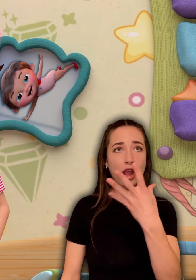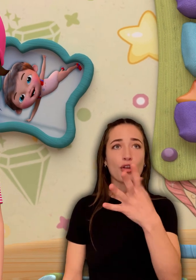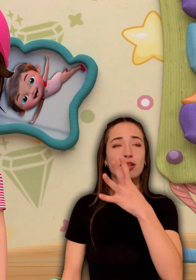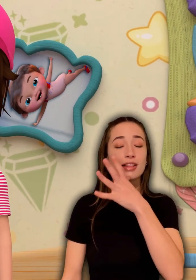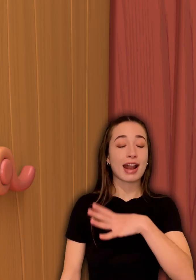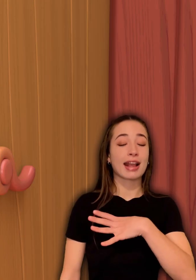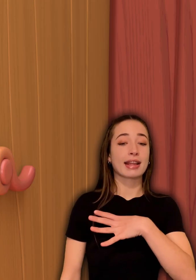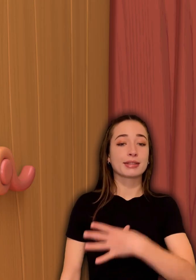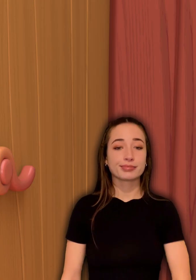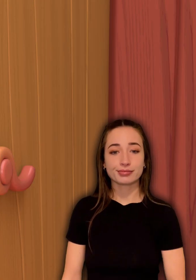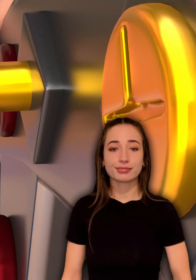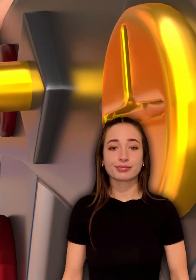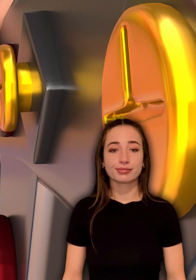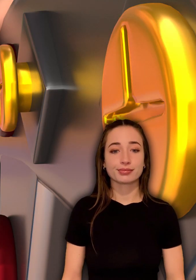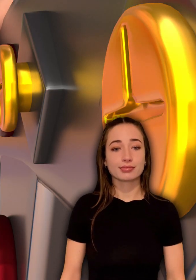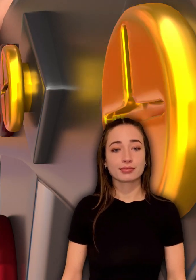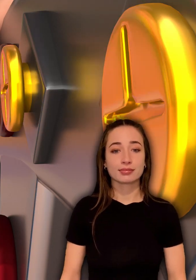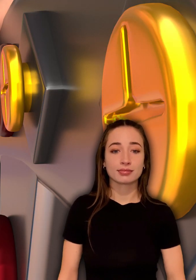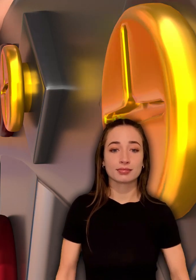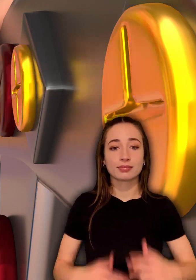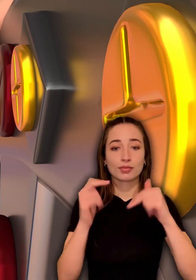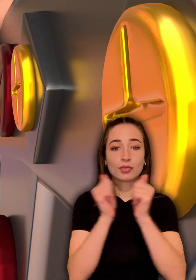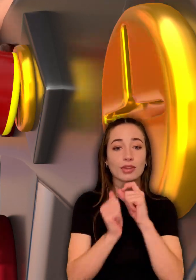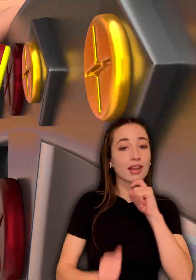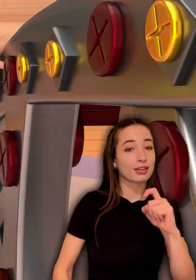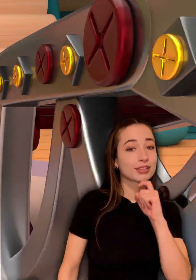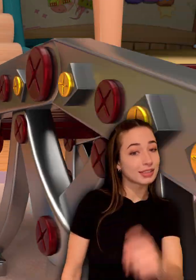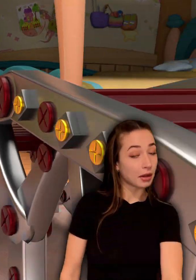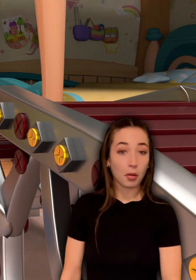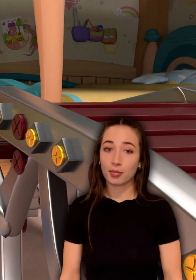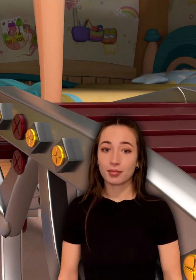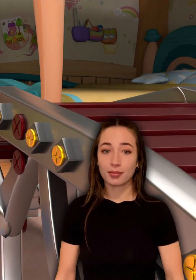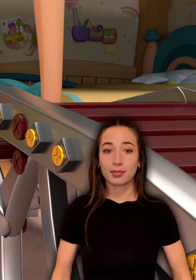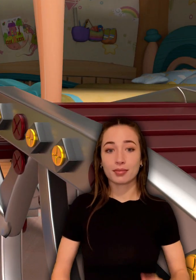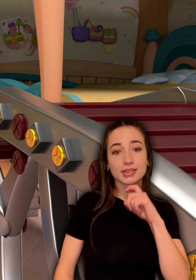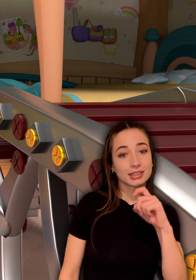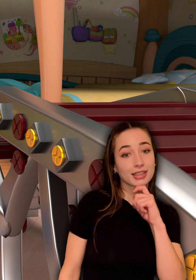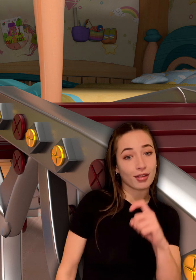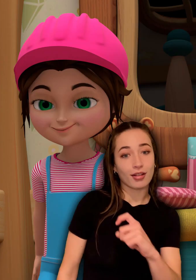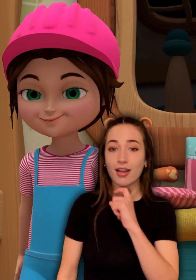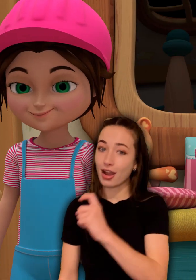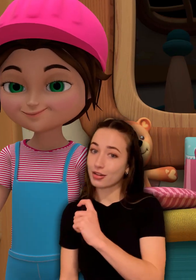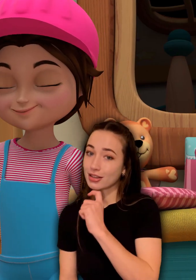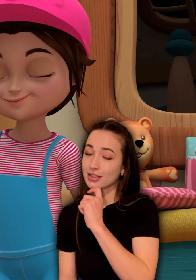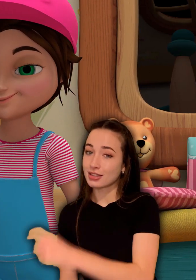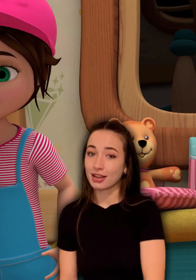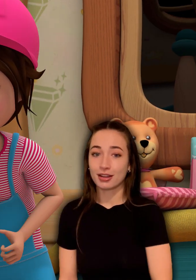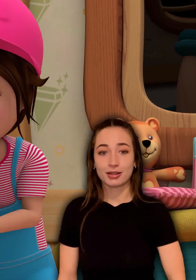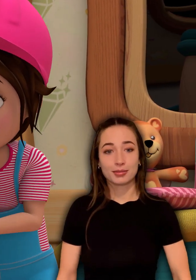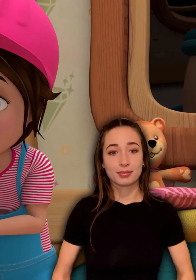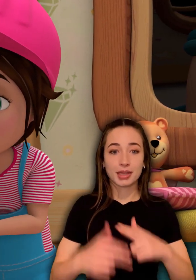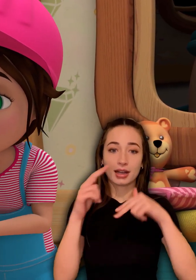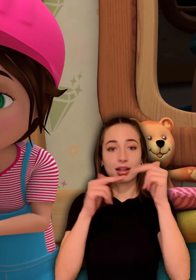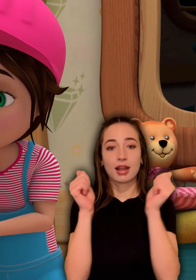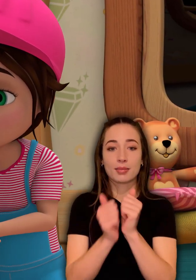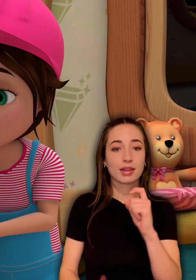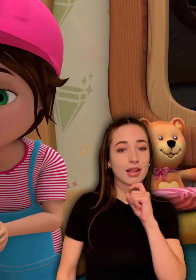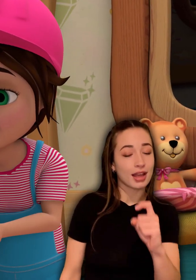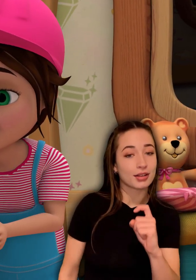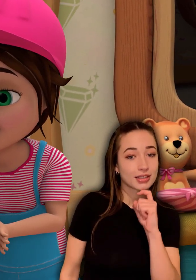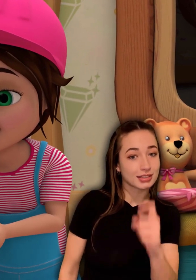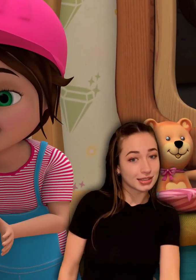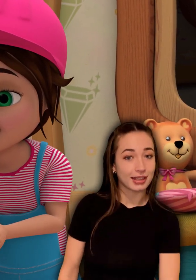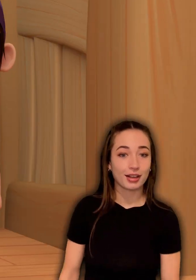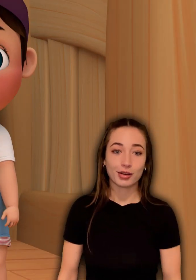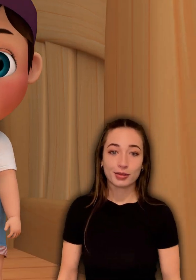My Fair Lady build it up with Iron and Steel Iron and Steel Iron and Steel build